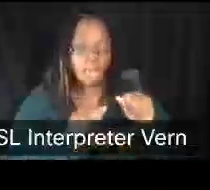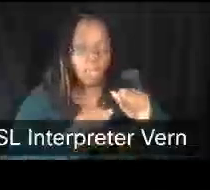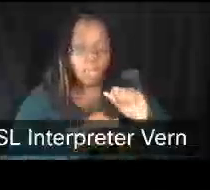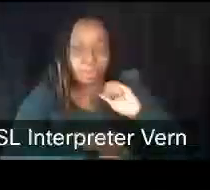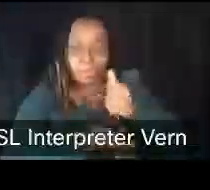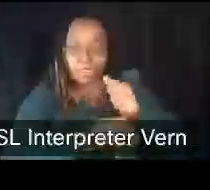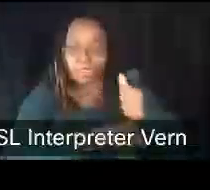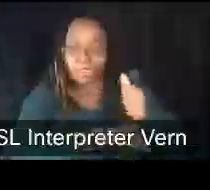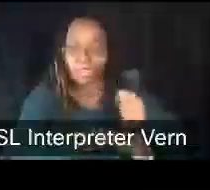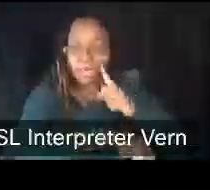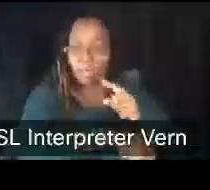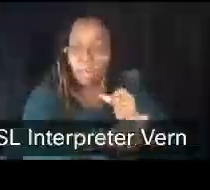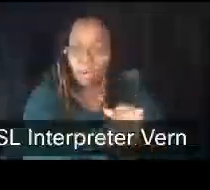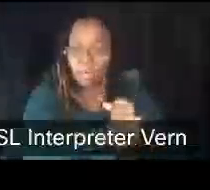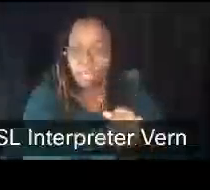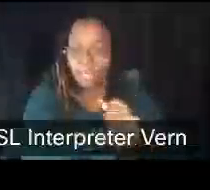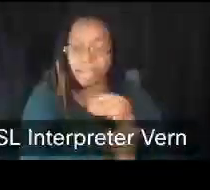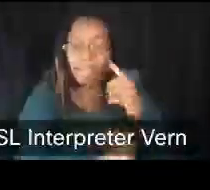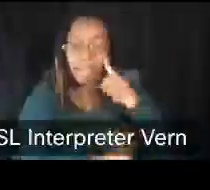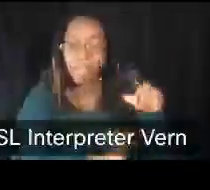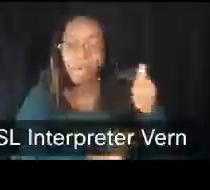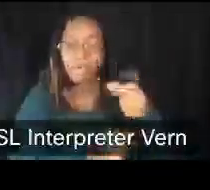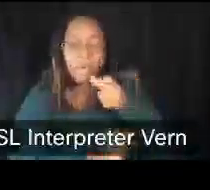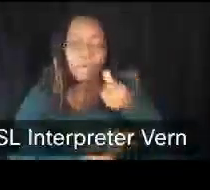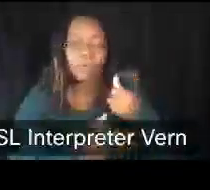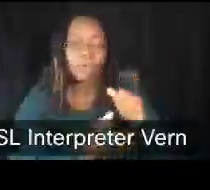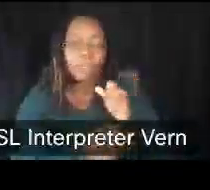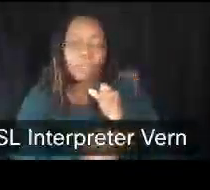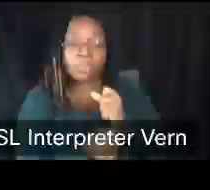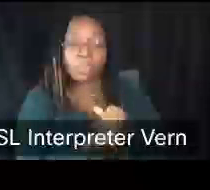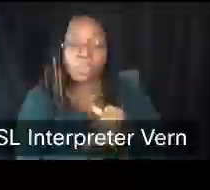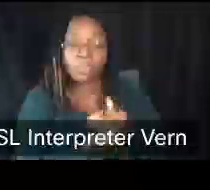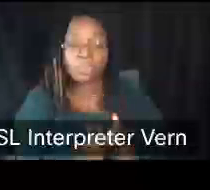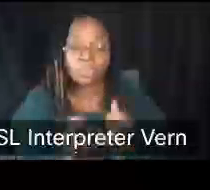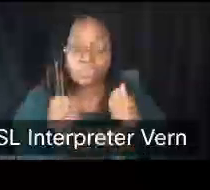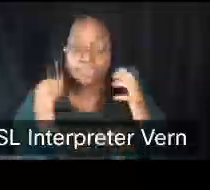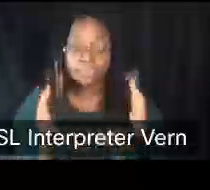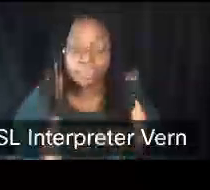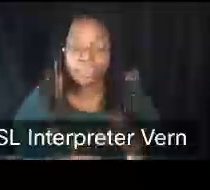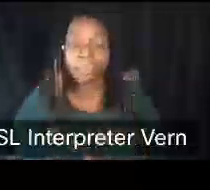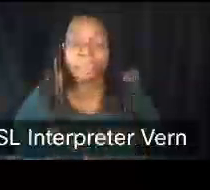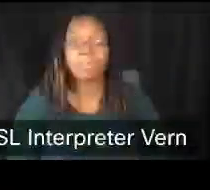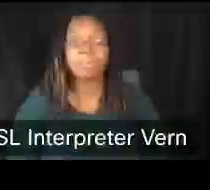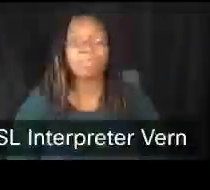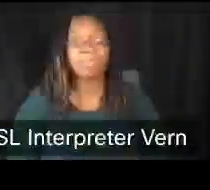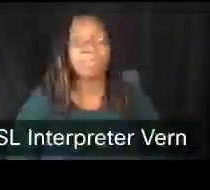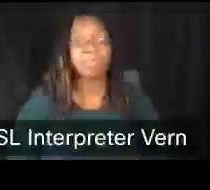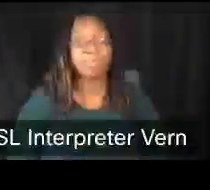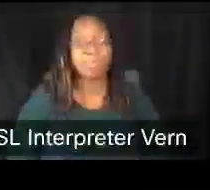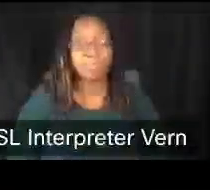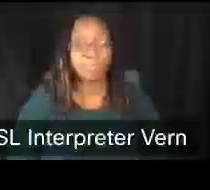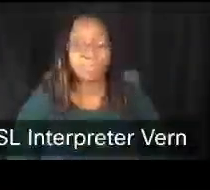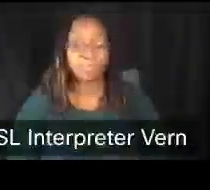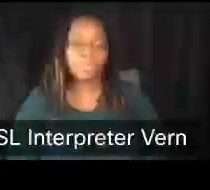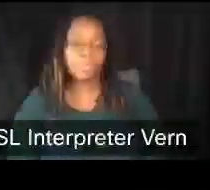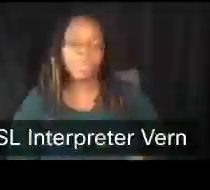For advocates and for us that are trying to support survivors. And realistically, the how to